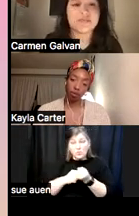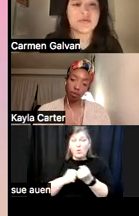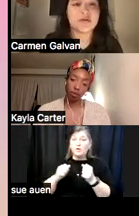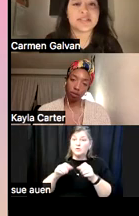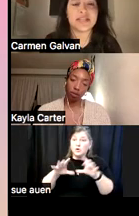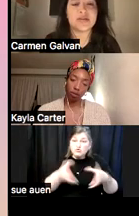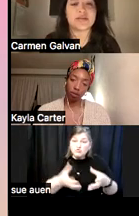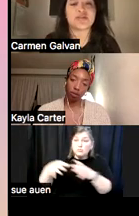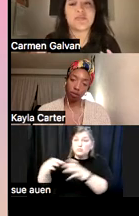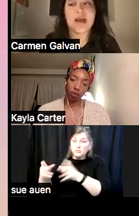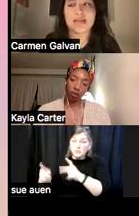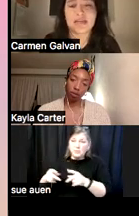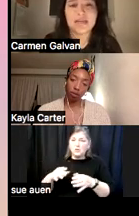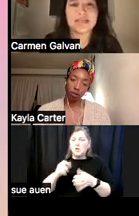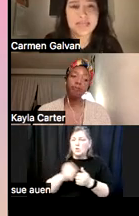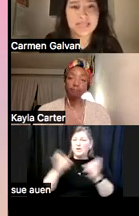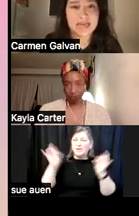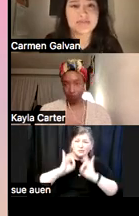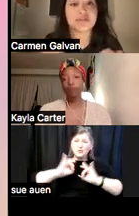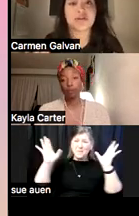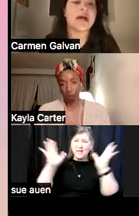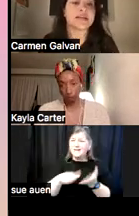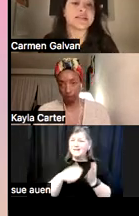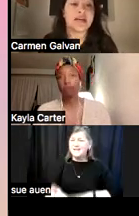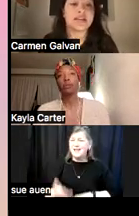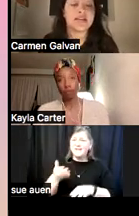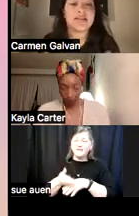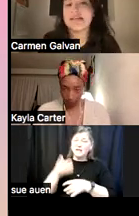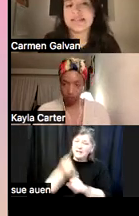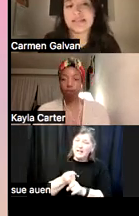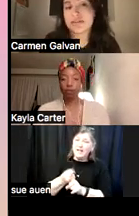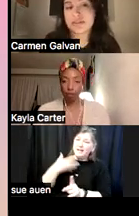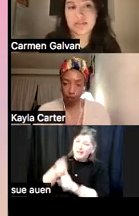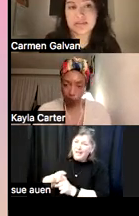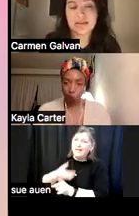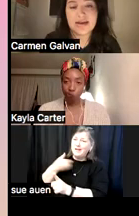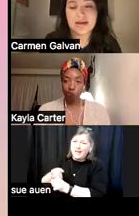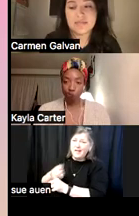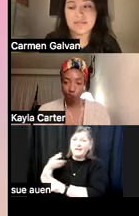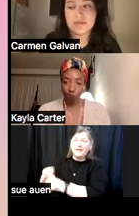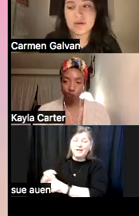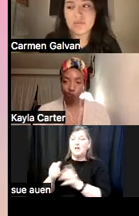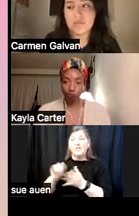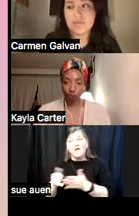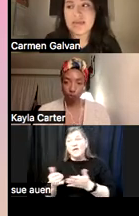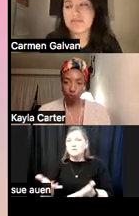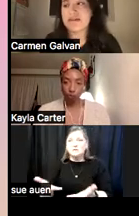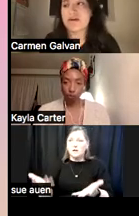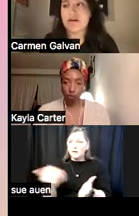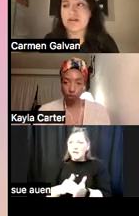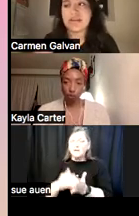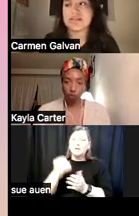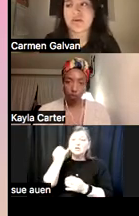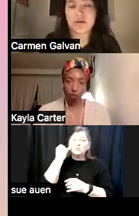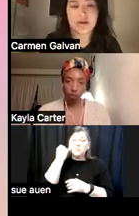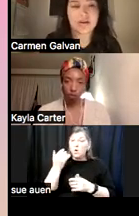of people who are dealing with traumatic death after traumatic death? That's the other thing. If there